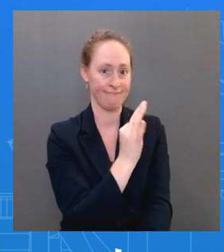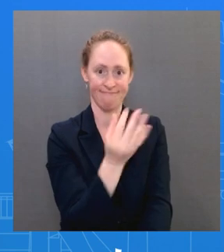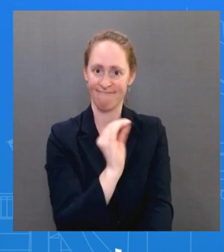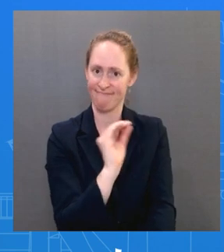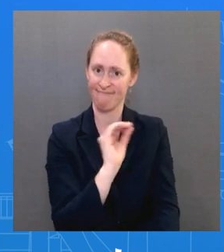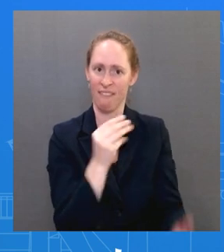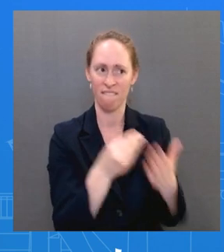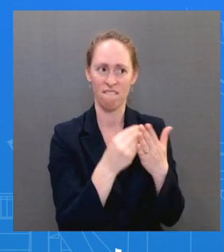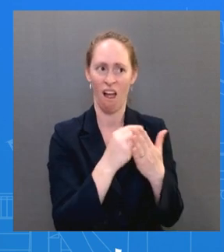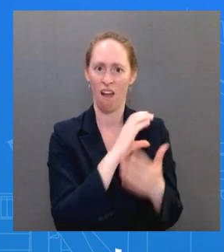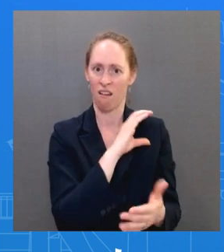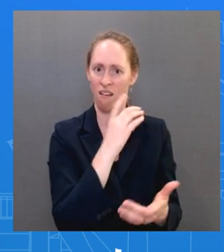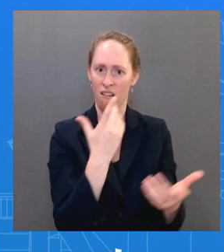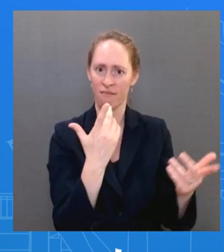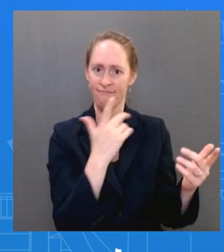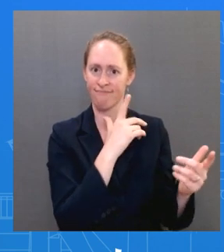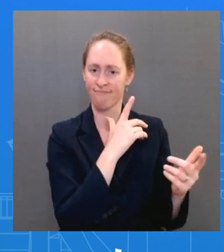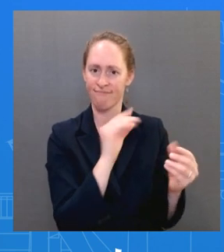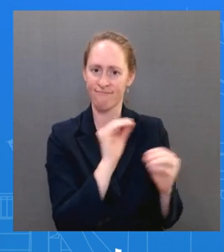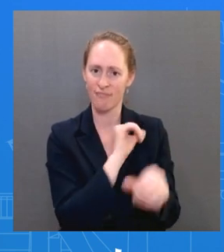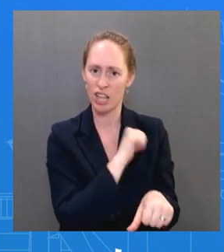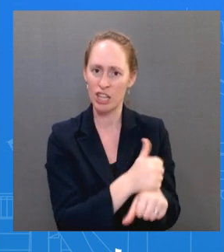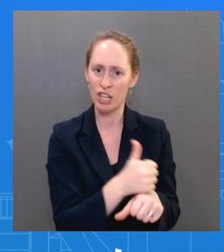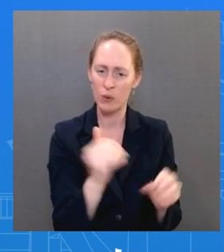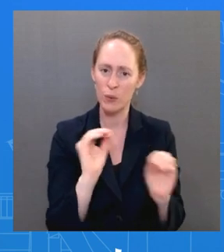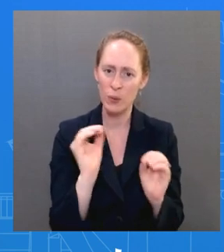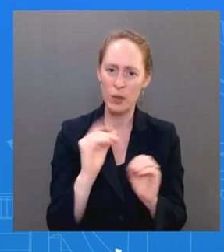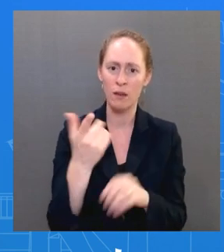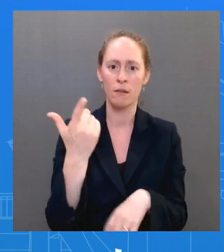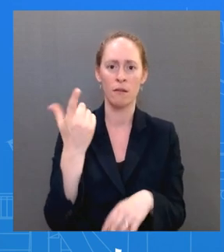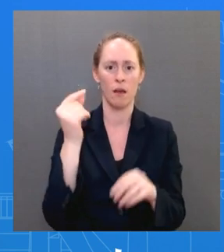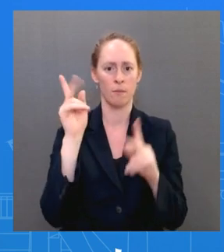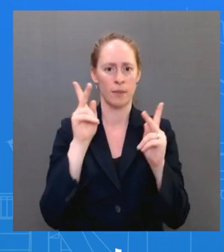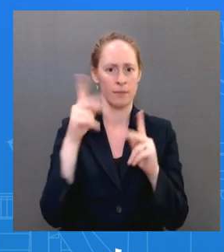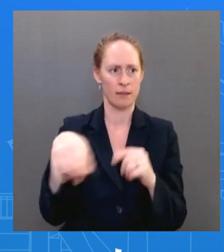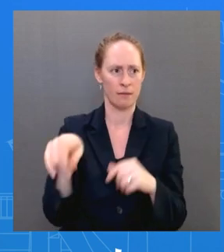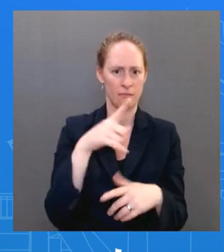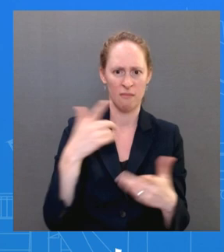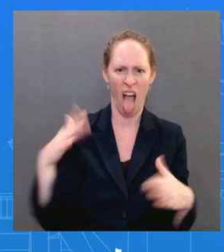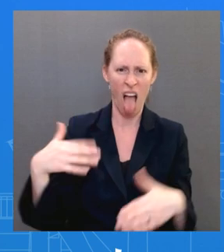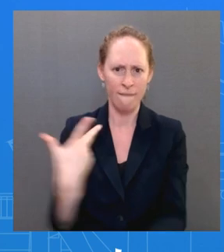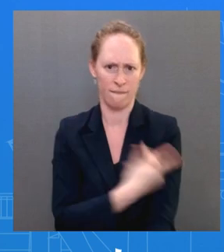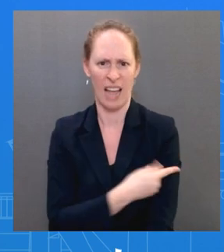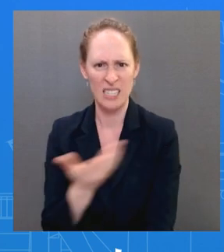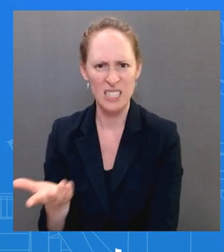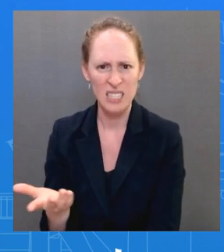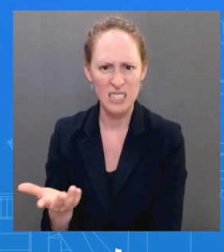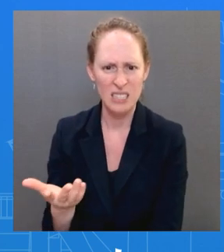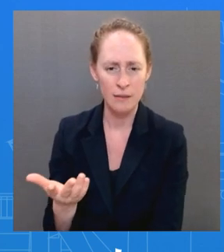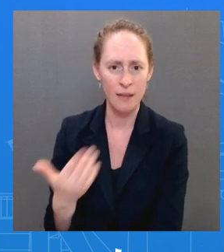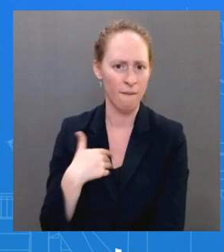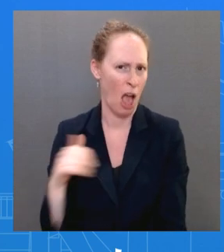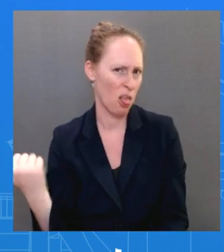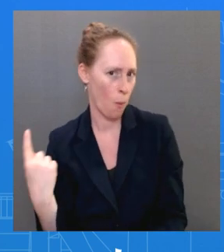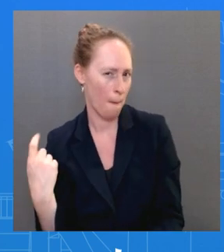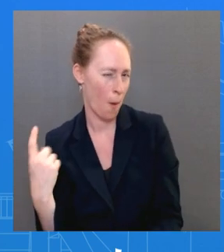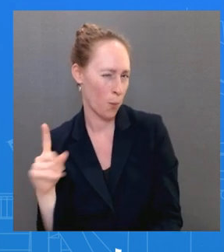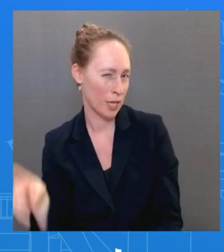still refuse to get vaccinated? And I have another question after that. Yeah, so let's start with talking to Americans. I think what we're